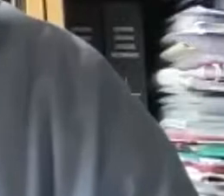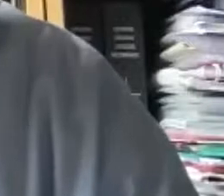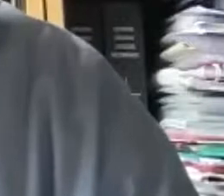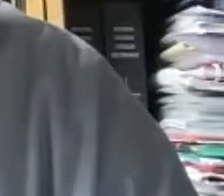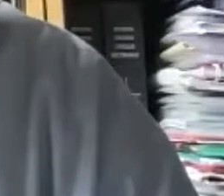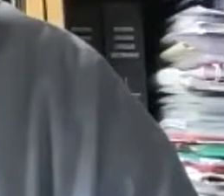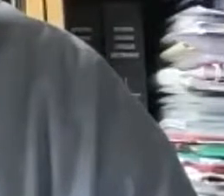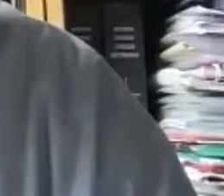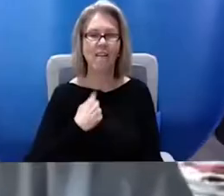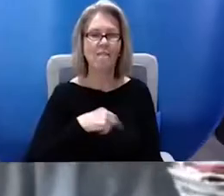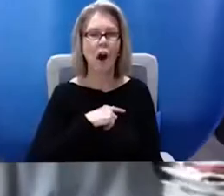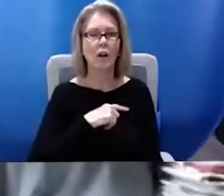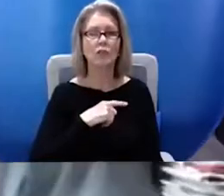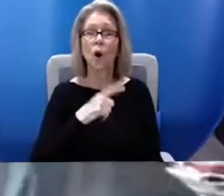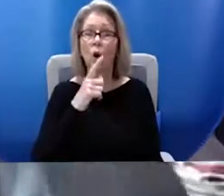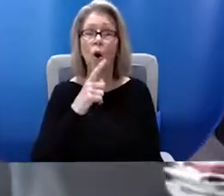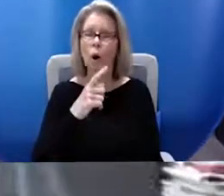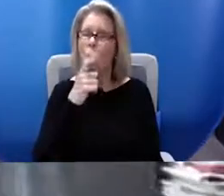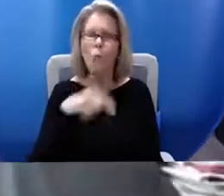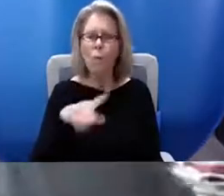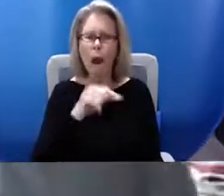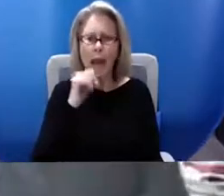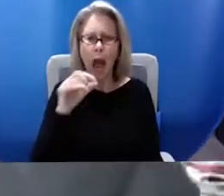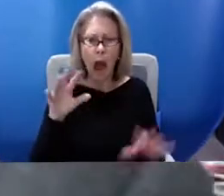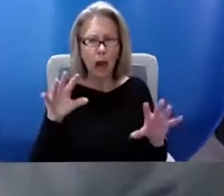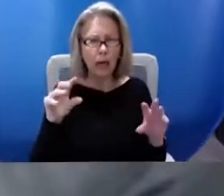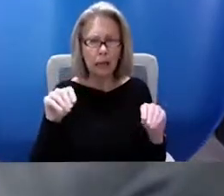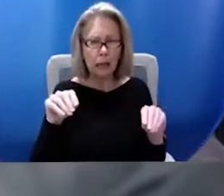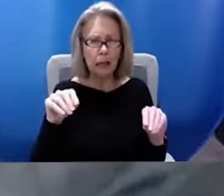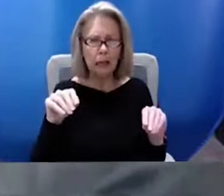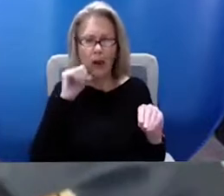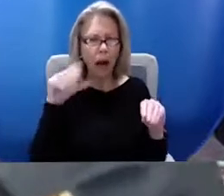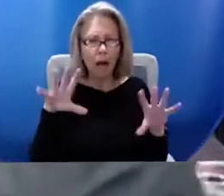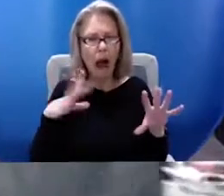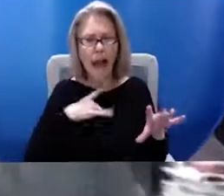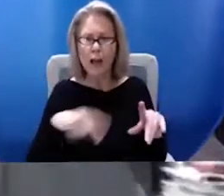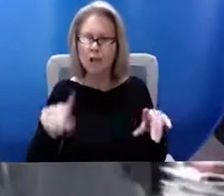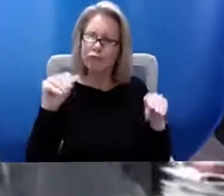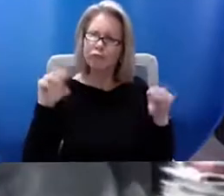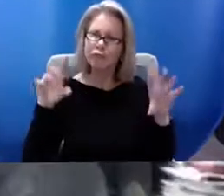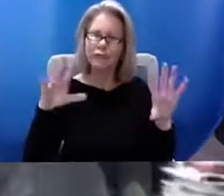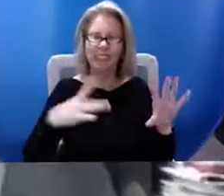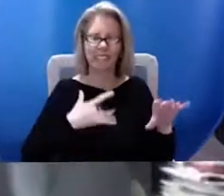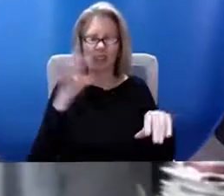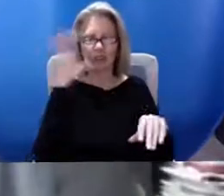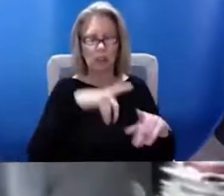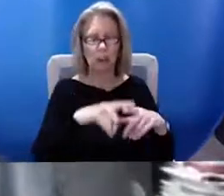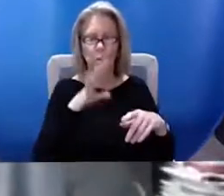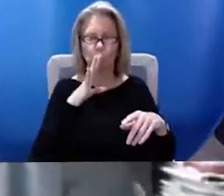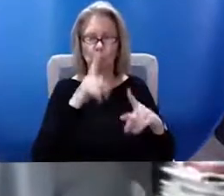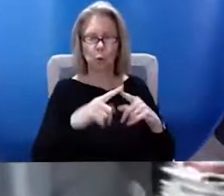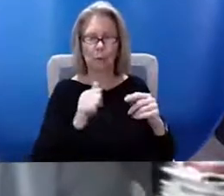would like to ask those of you who can turn on your camera to turn it on, because I'm a bit